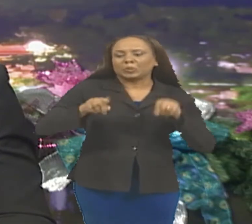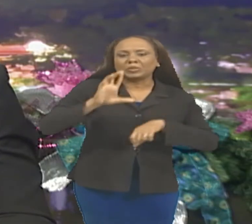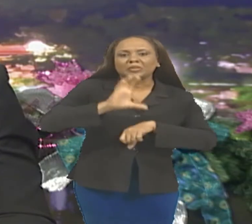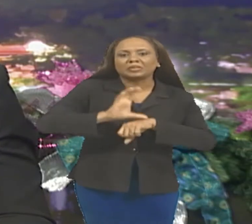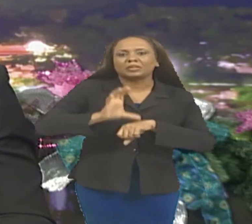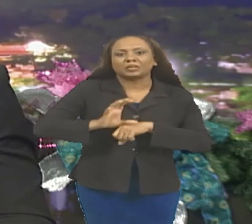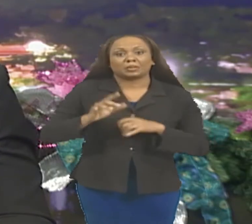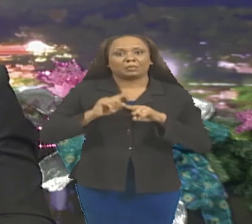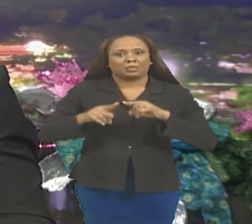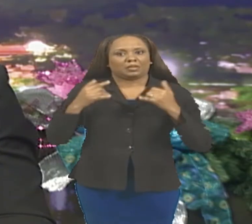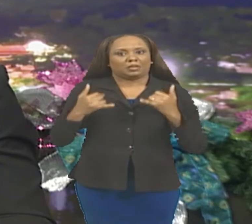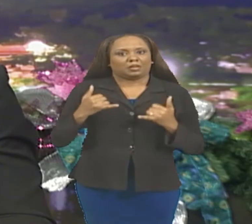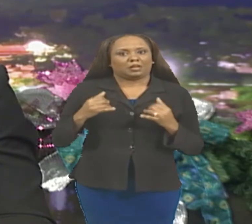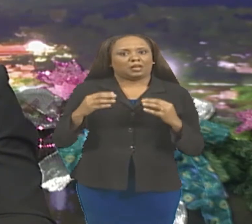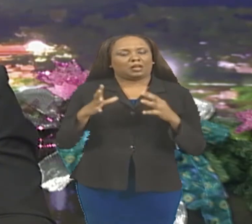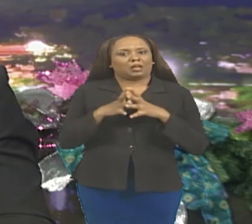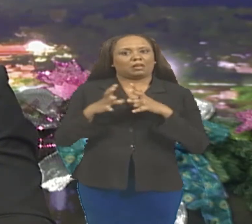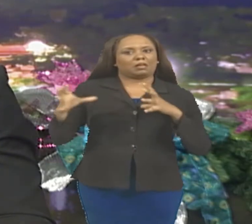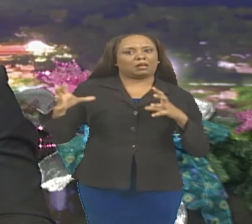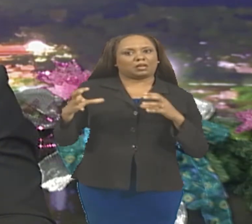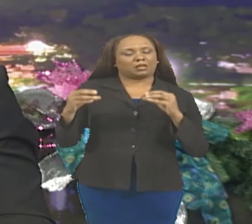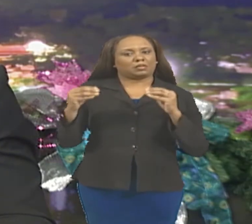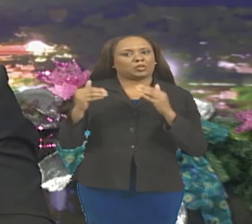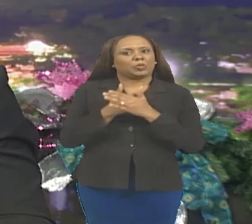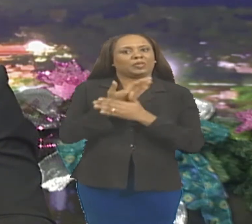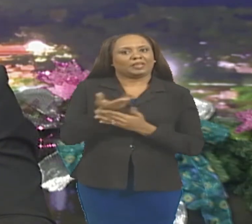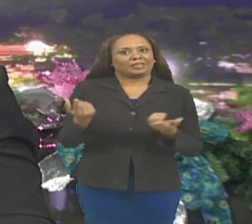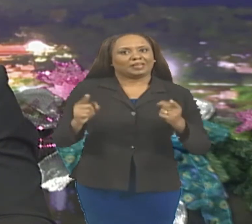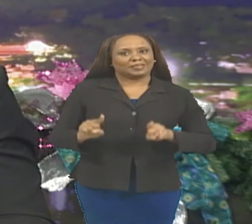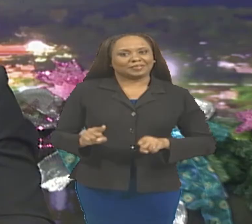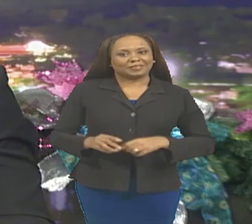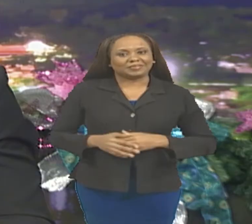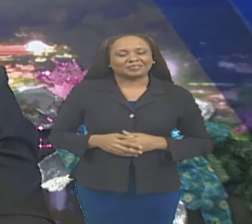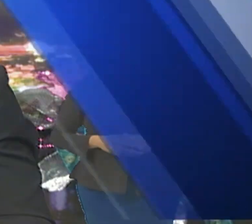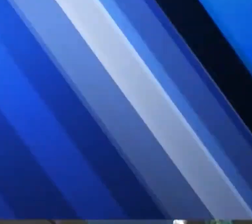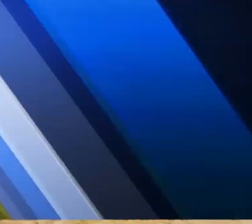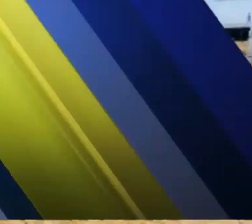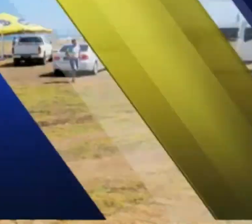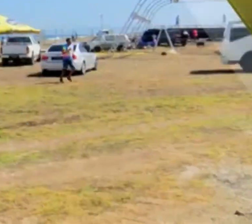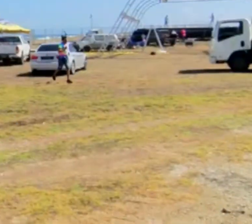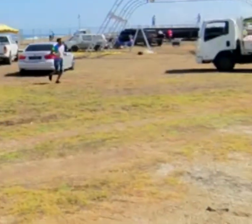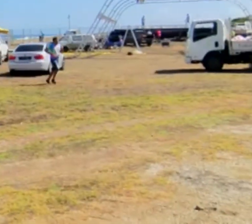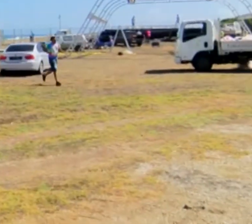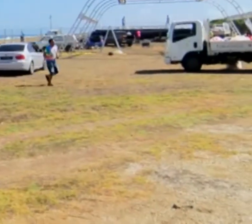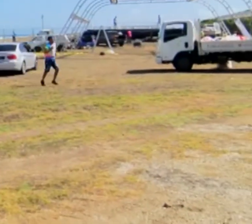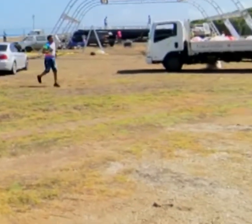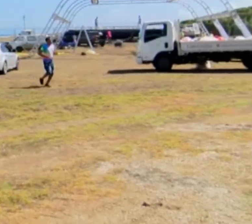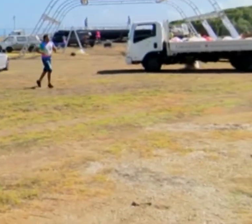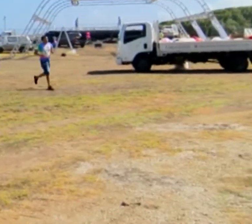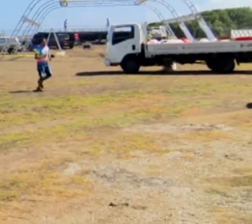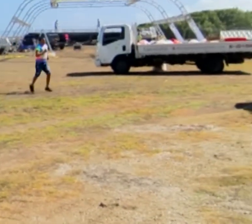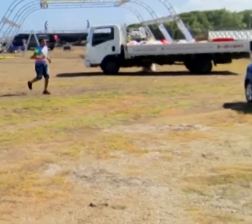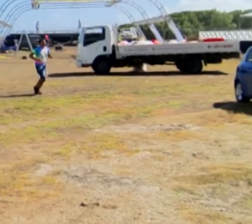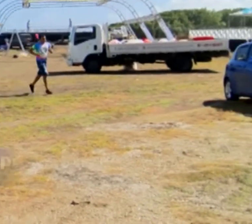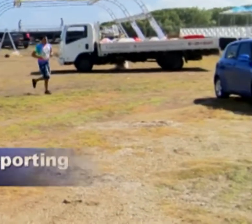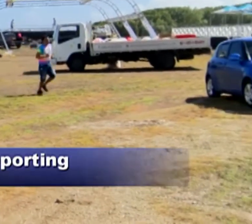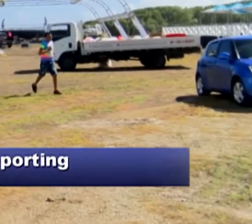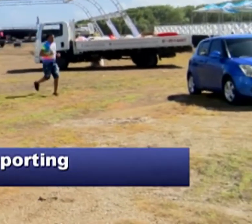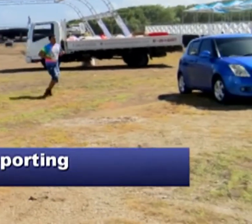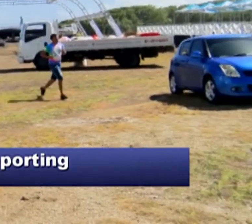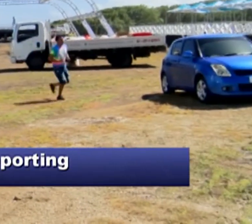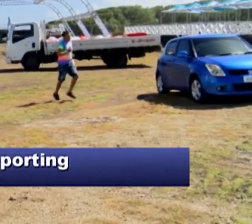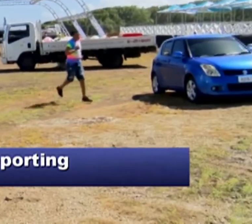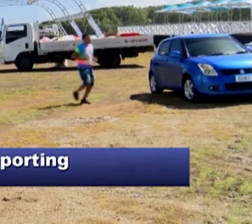on some of the more popular options in the last few years. First up is First Light, with a brand